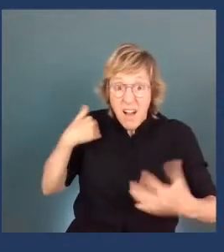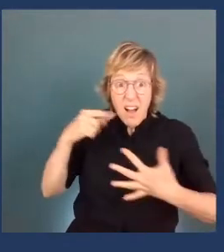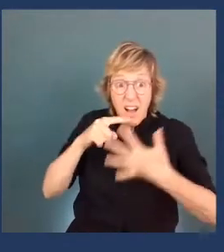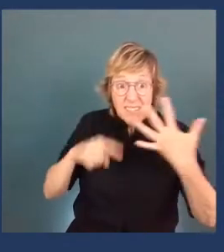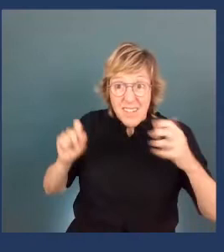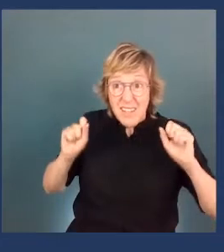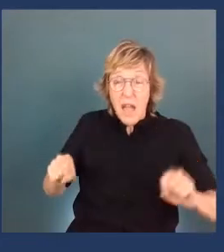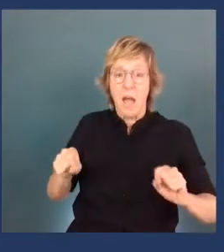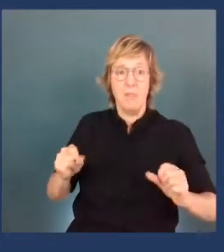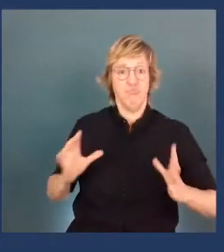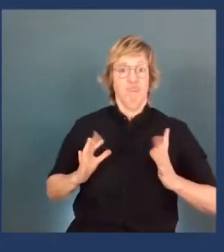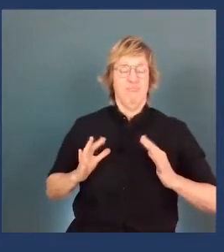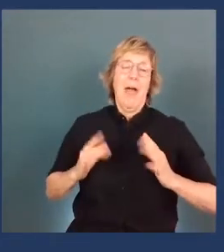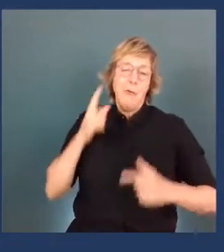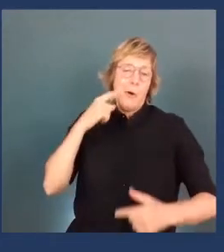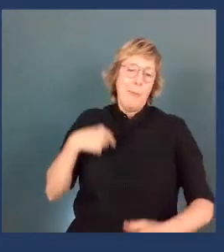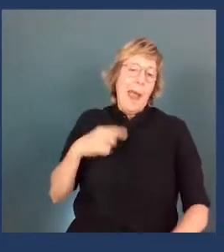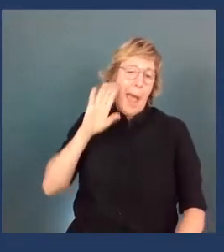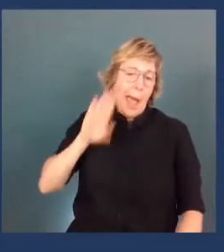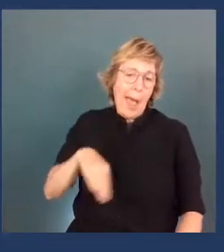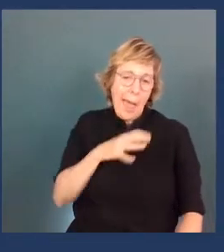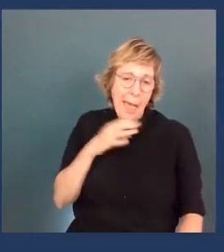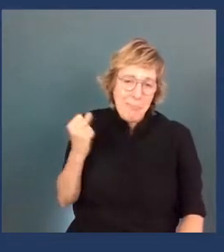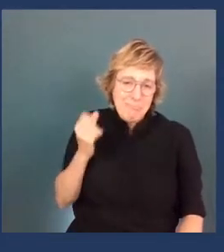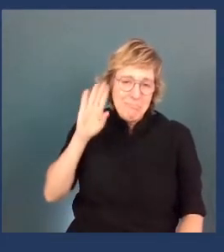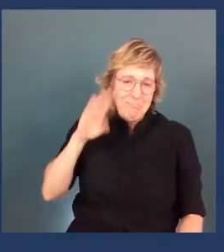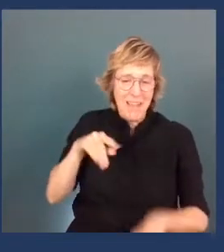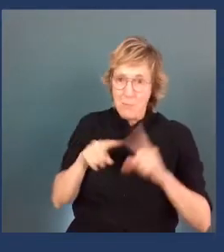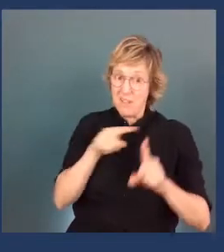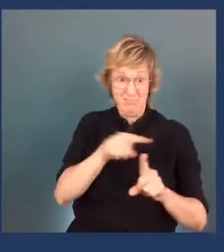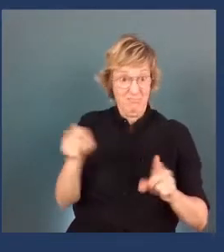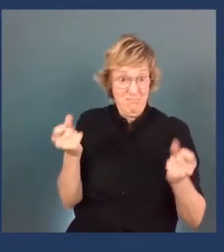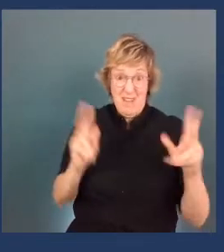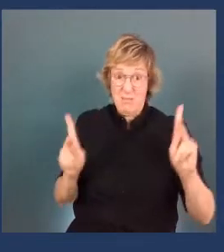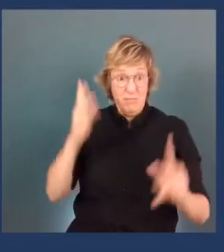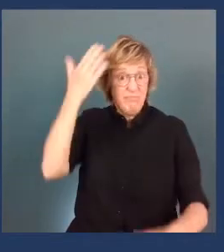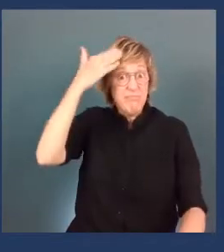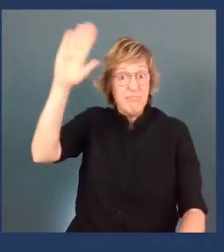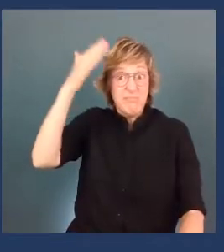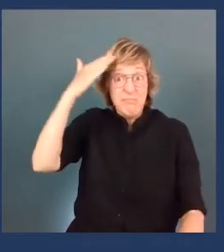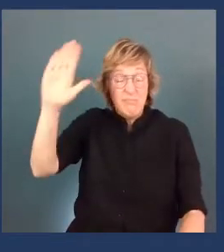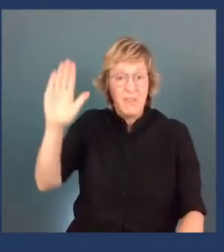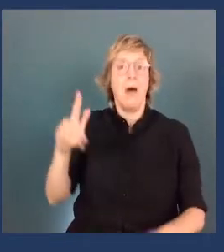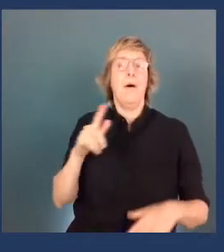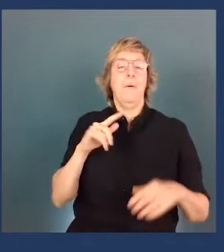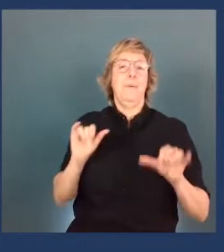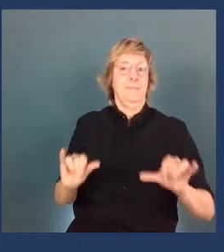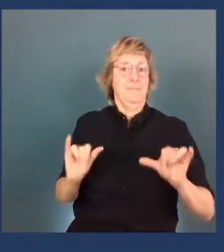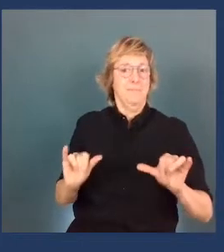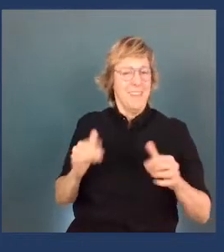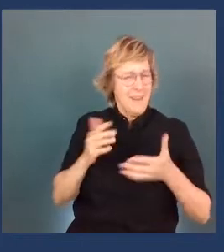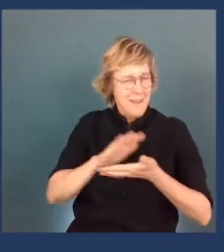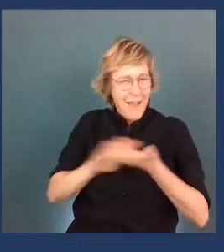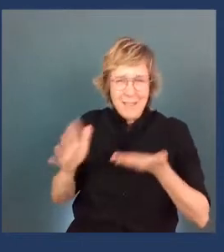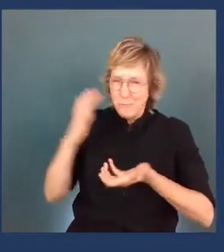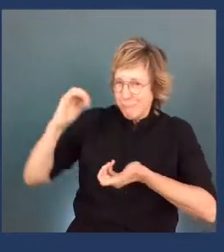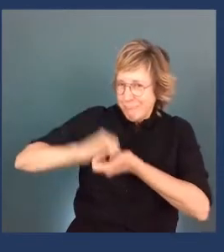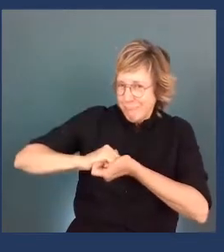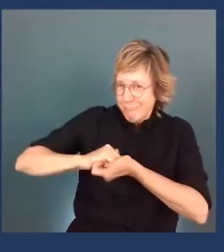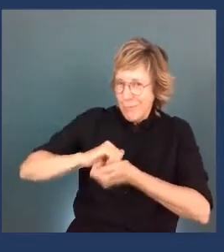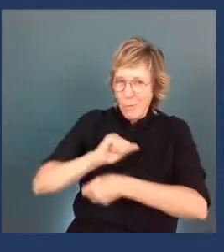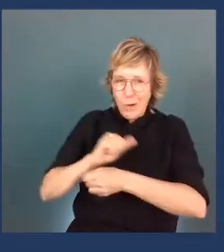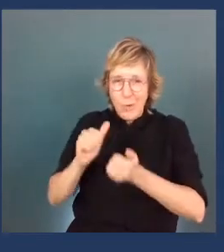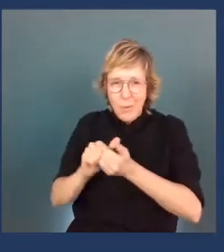guess, you know, to me, all this stuff is really obvious, but to a lot of people it isn't. And so now to be working with Microsoft and